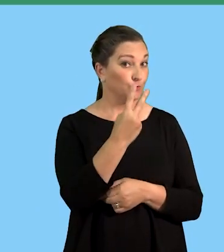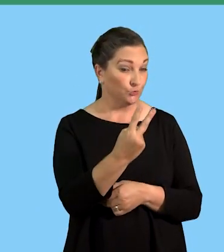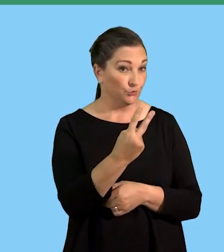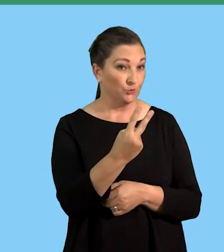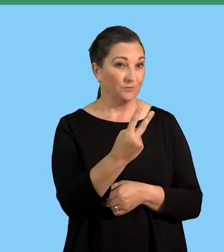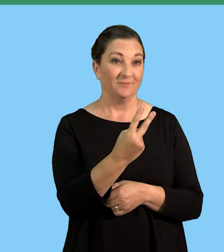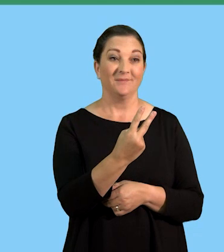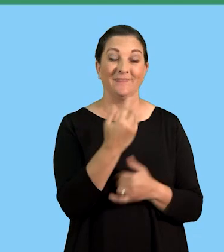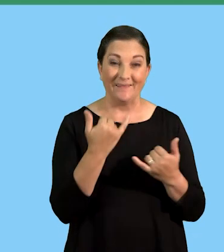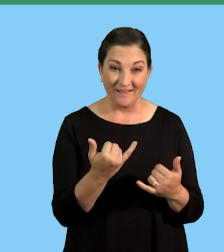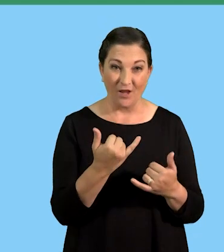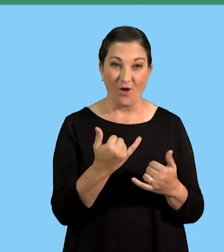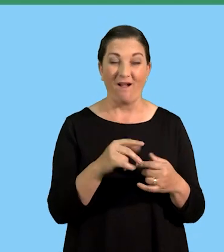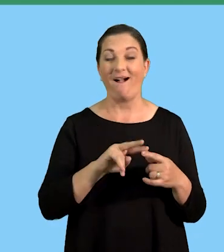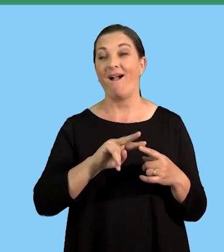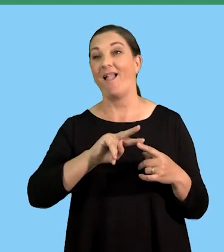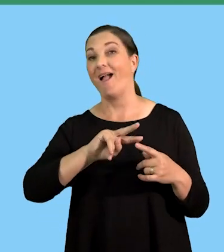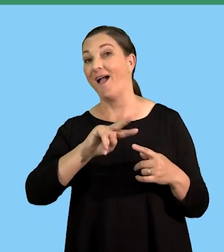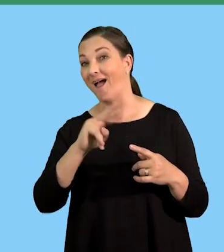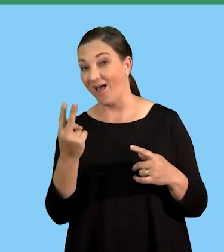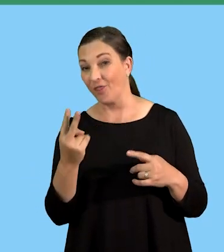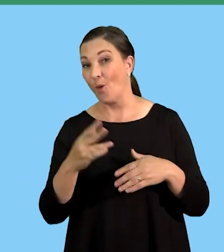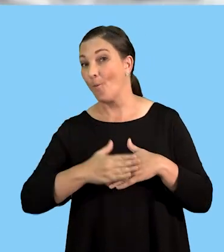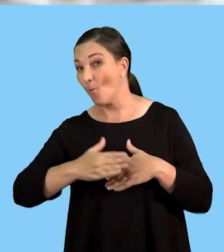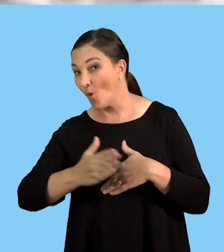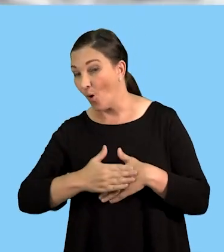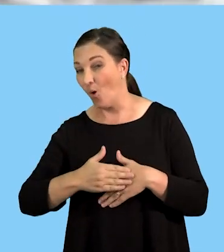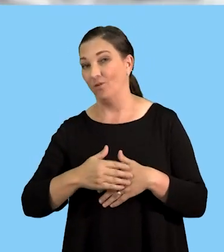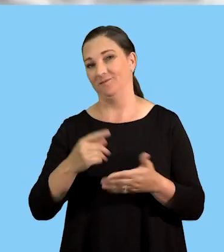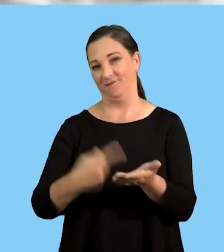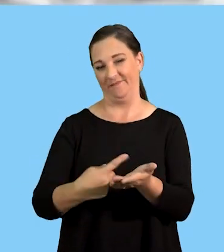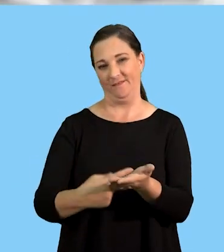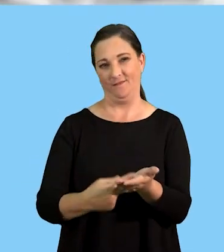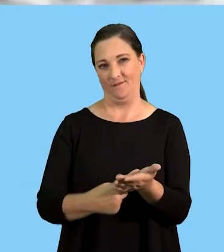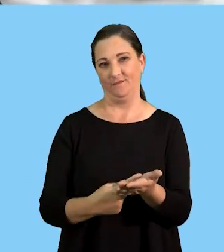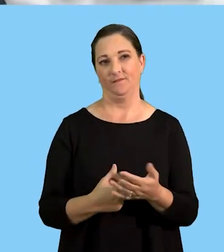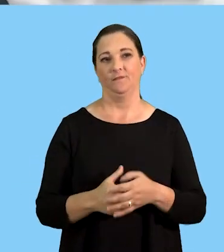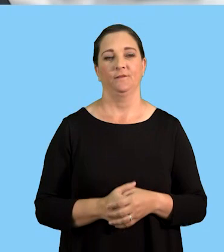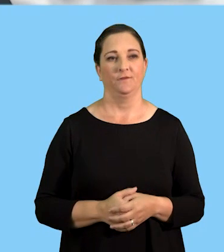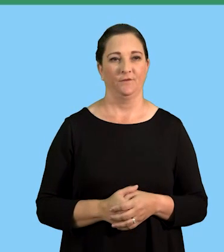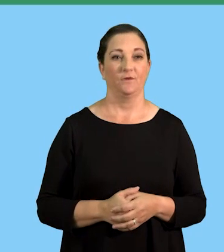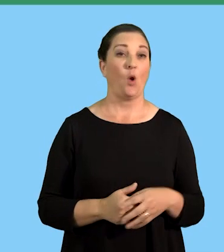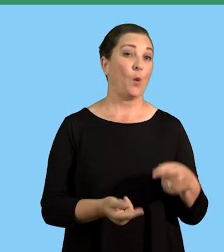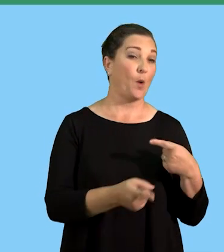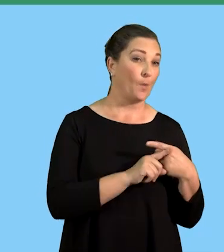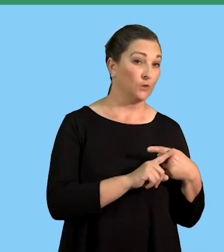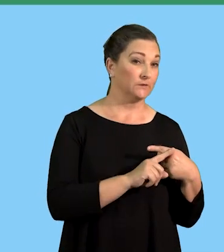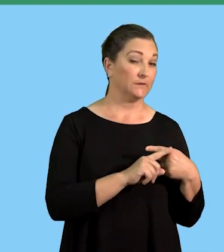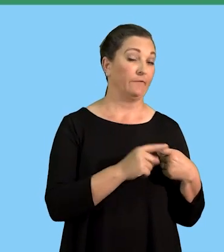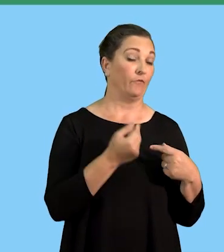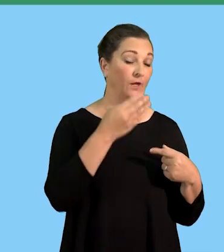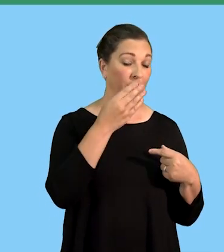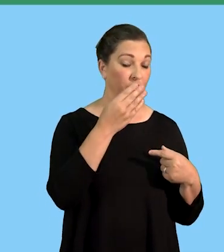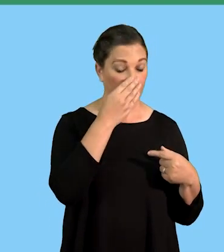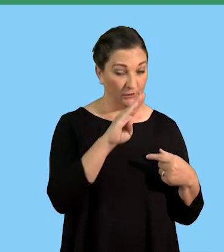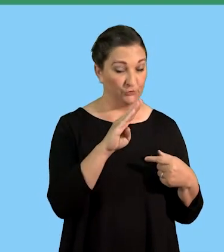other roles of personal attitude beside the ones we saw from the scenario. So the positive